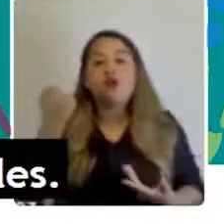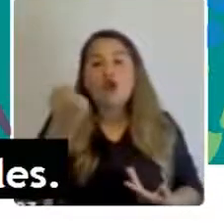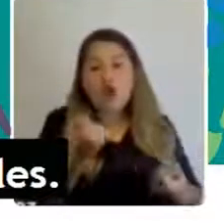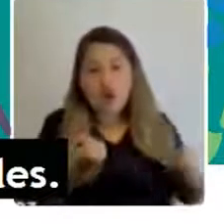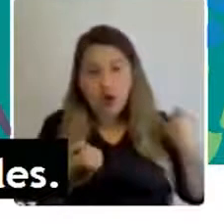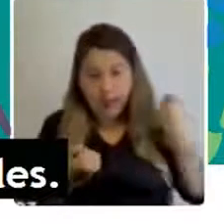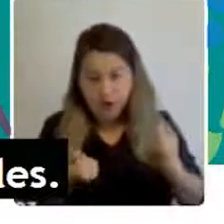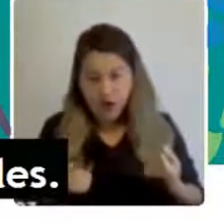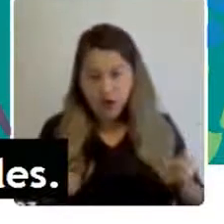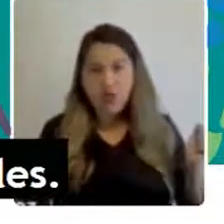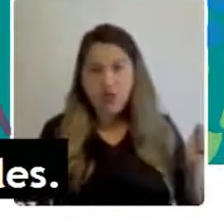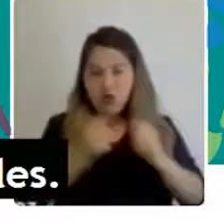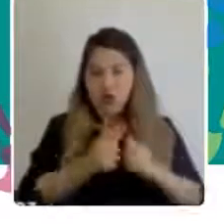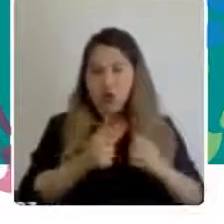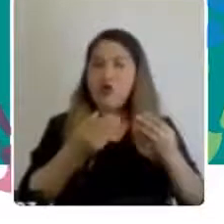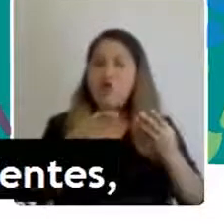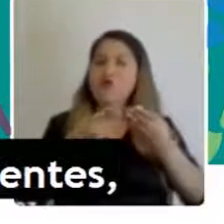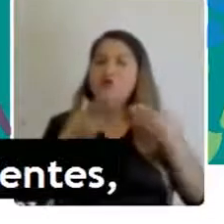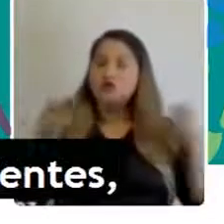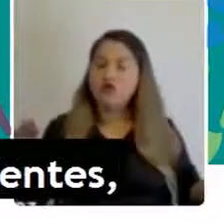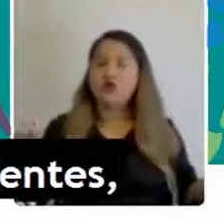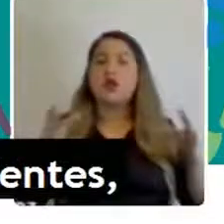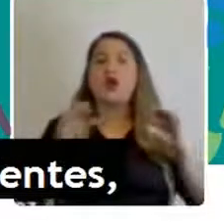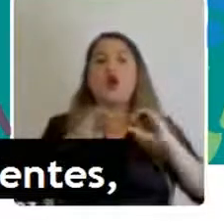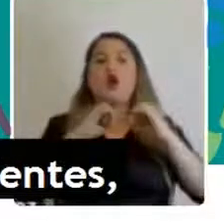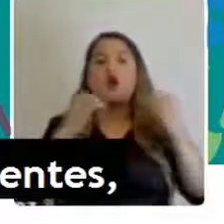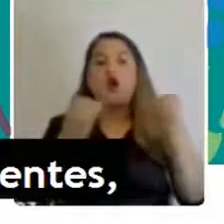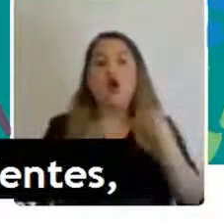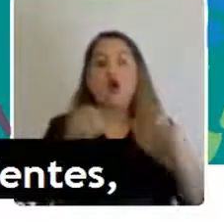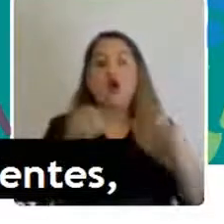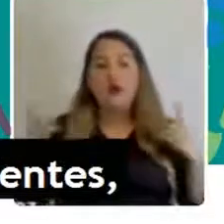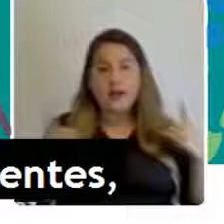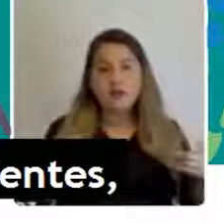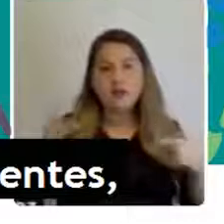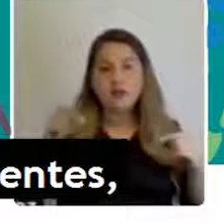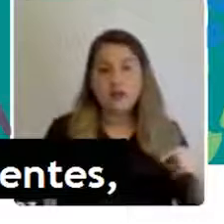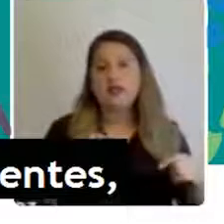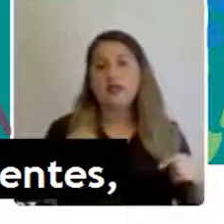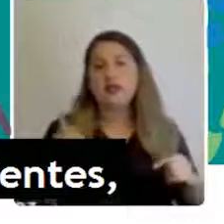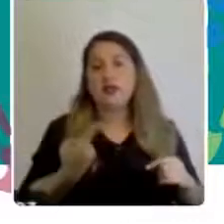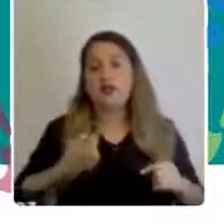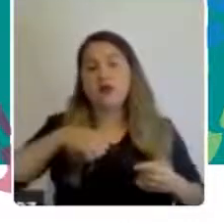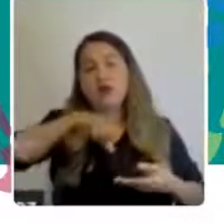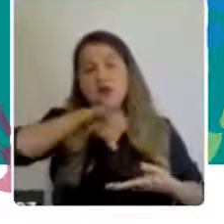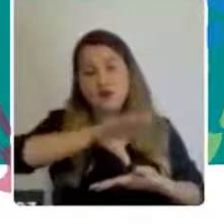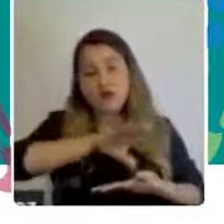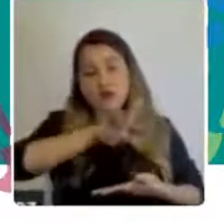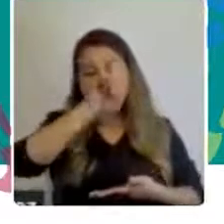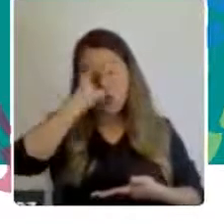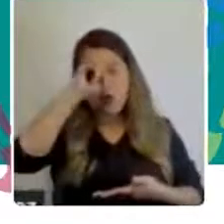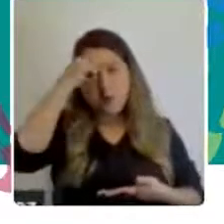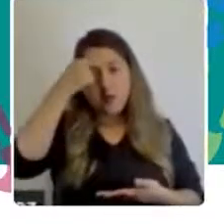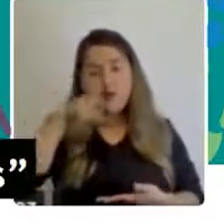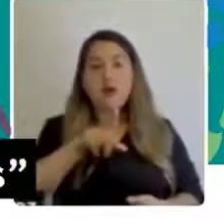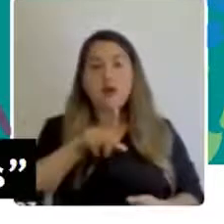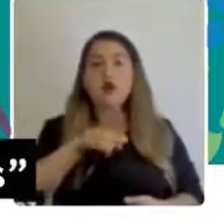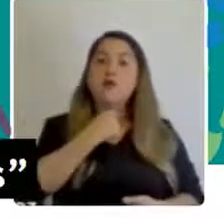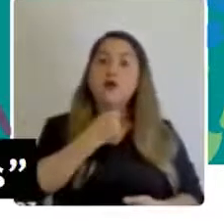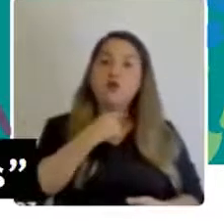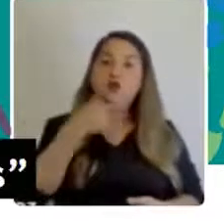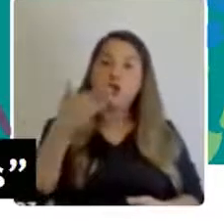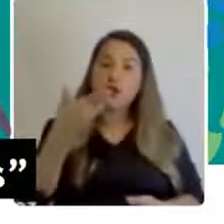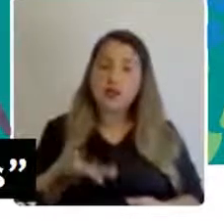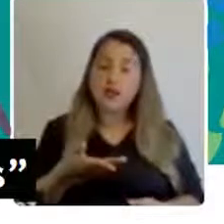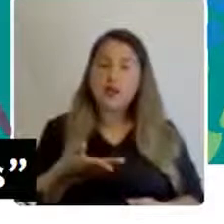our center with the hospitals. But I would like really to underline that the patients group are very important. So